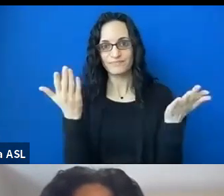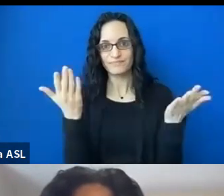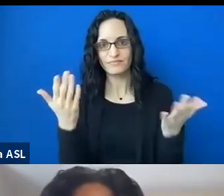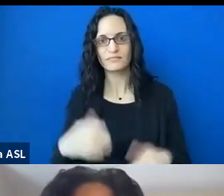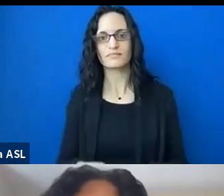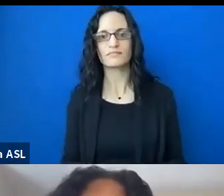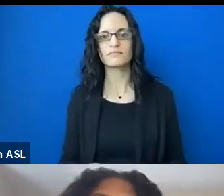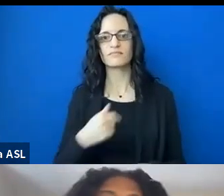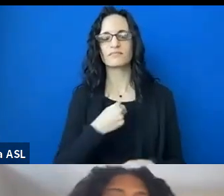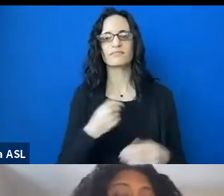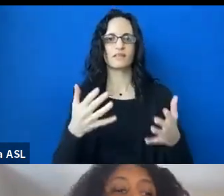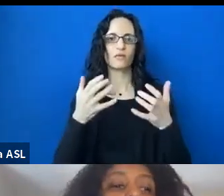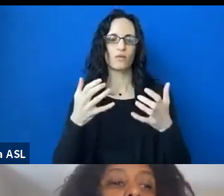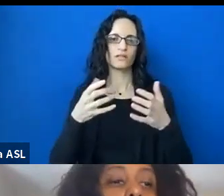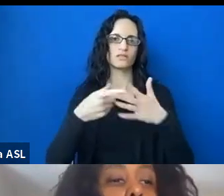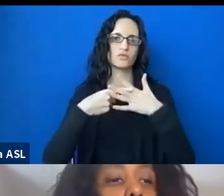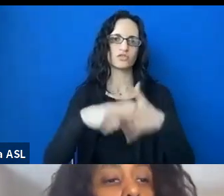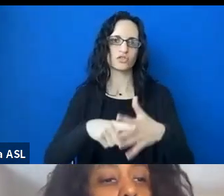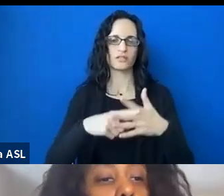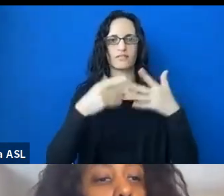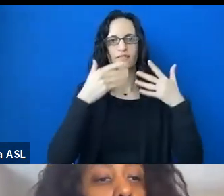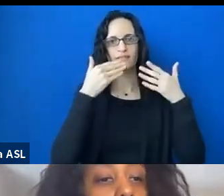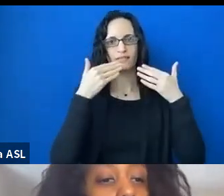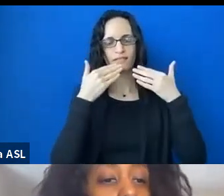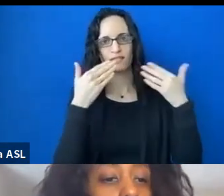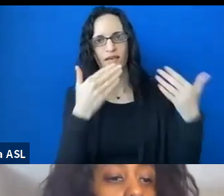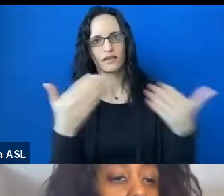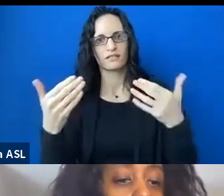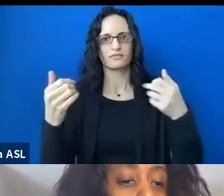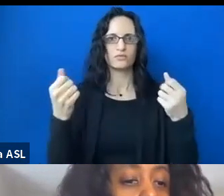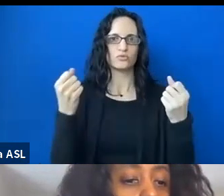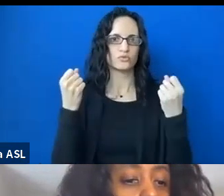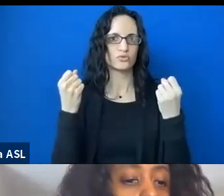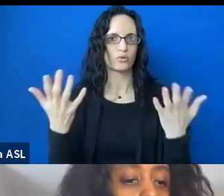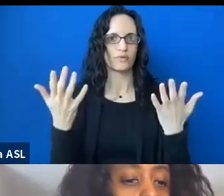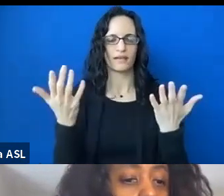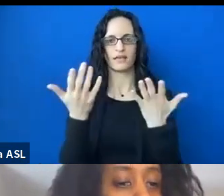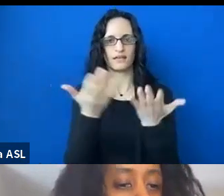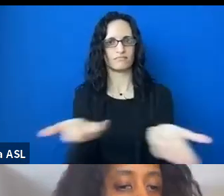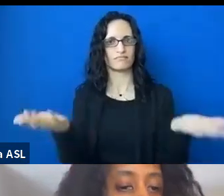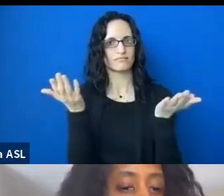want to just start by just thanking so many of